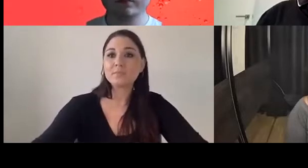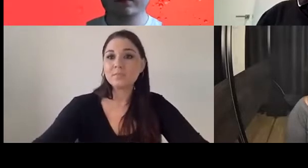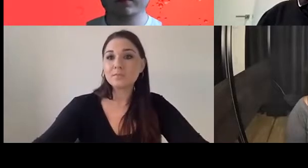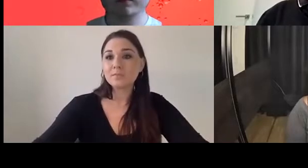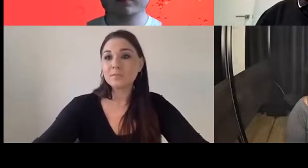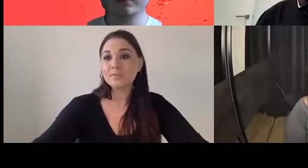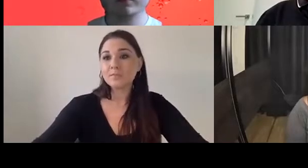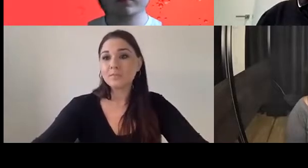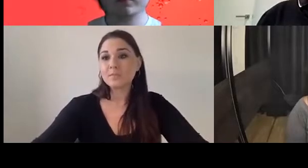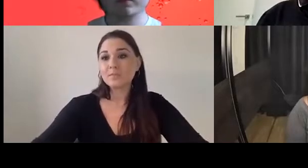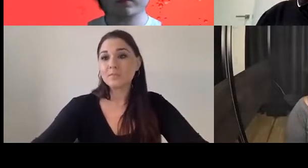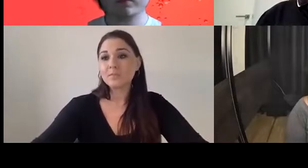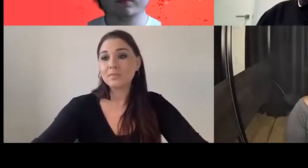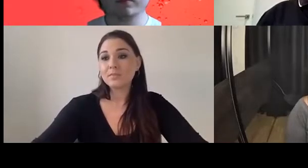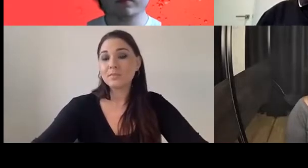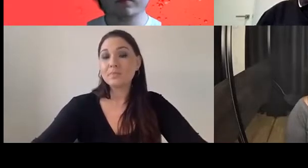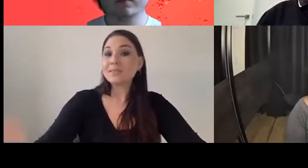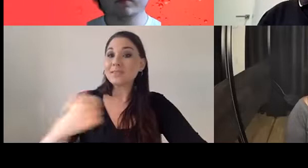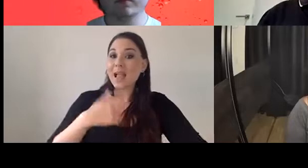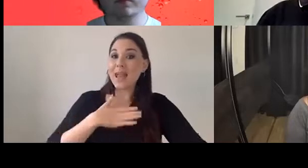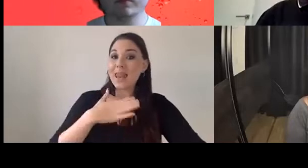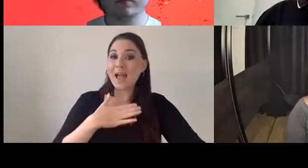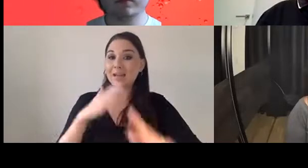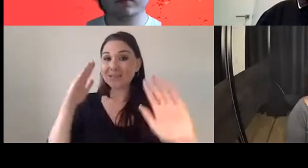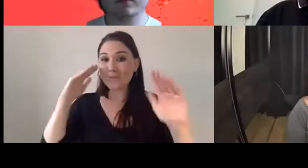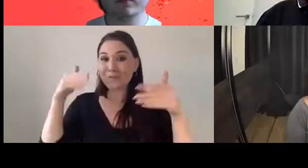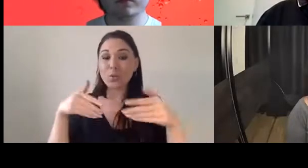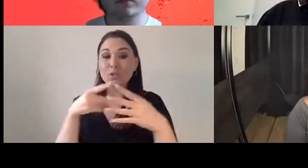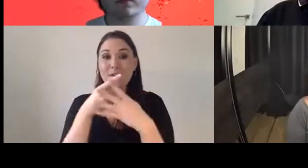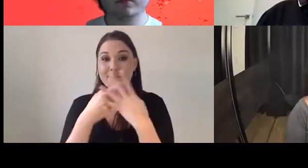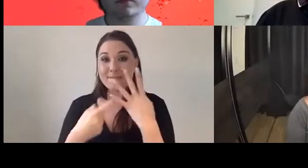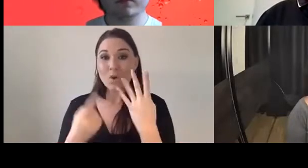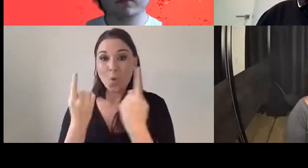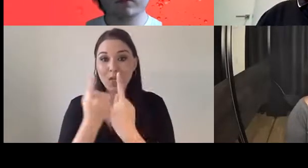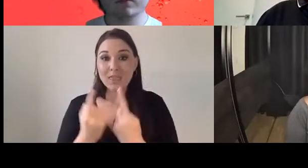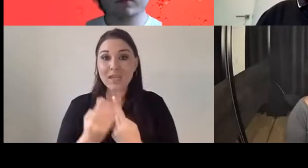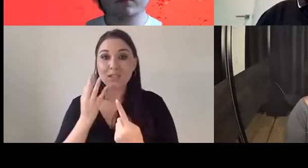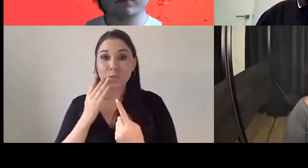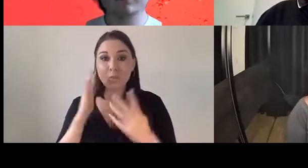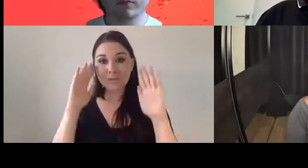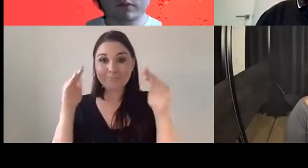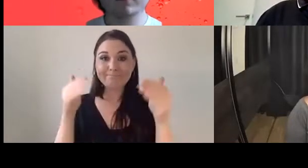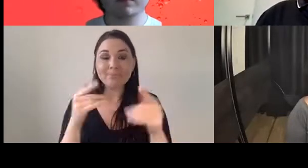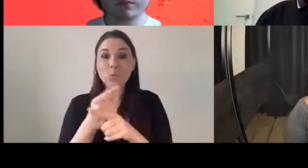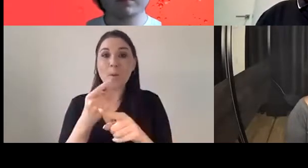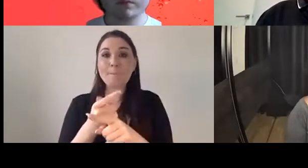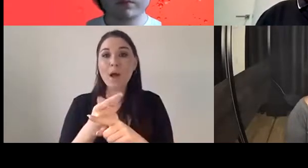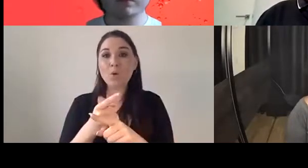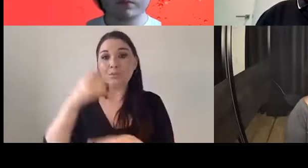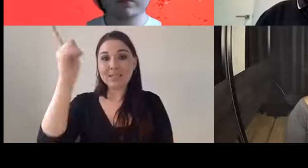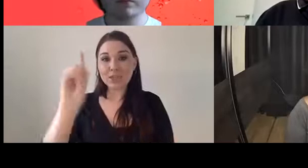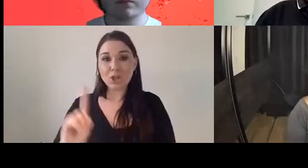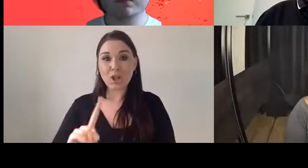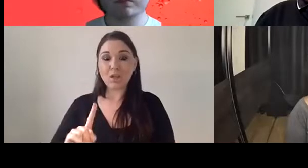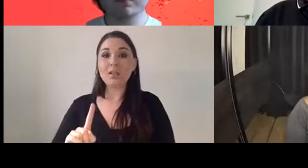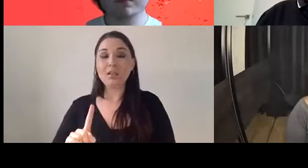I like to focus on 4 things when it comes to digital accessibility. And there was a comment earlier